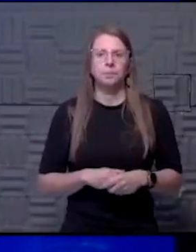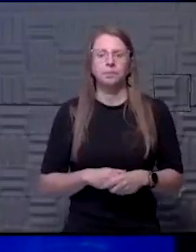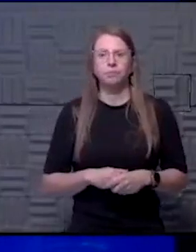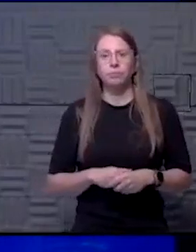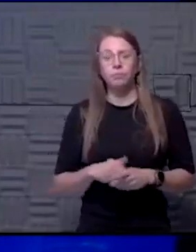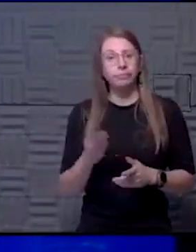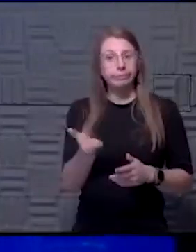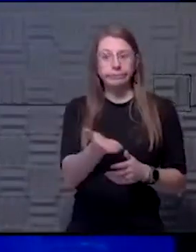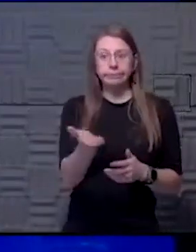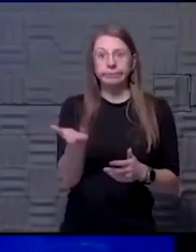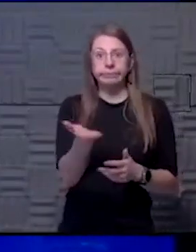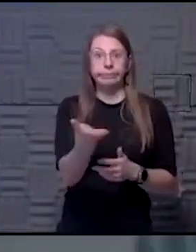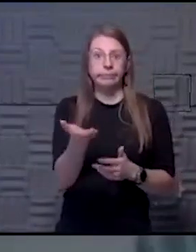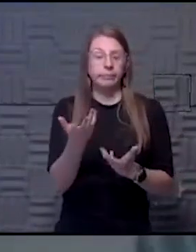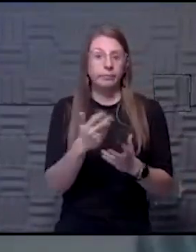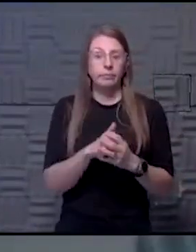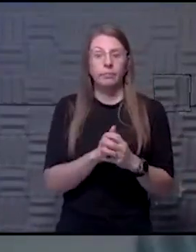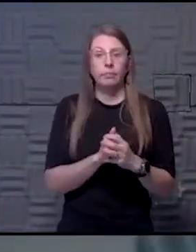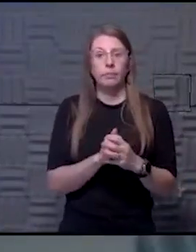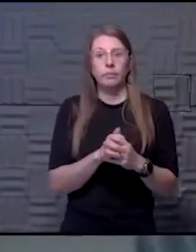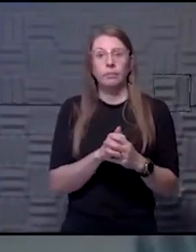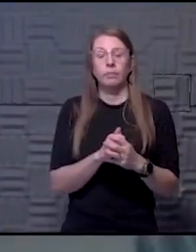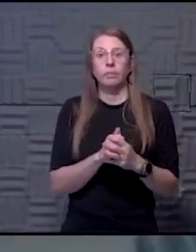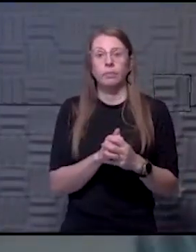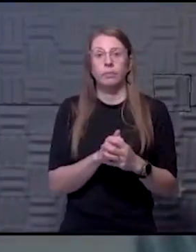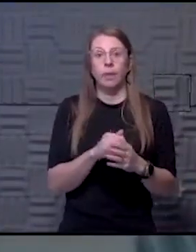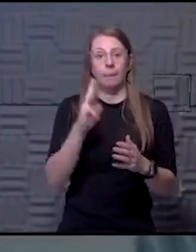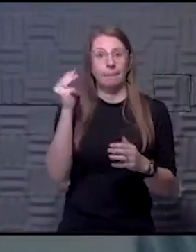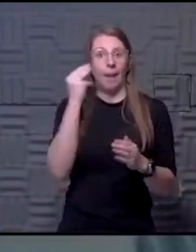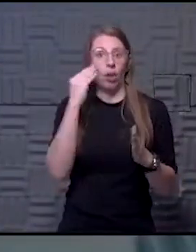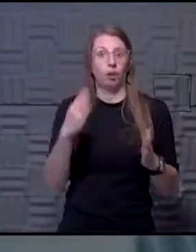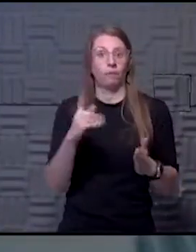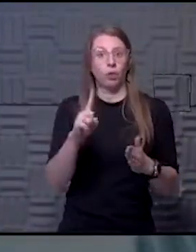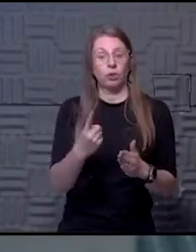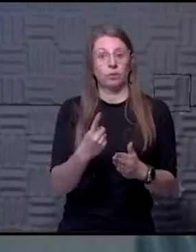Team, Mayor, thoughts? And then I'll turn to Lee.